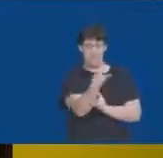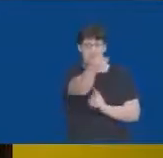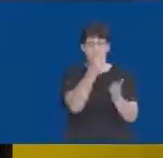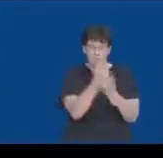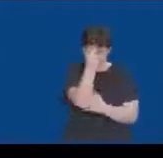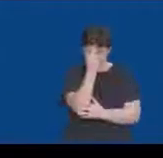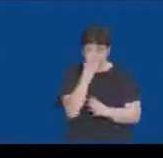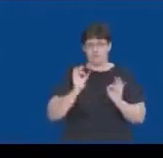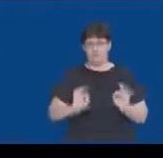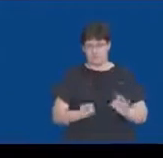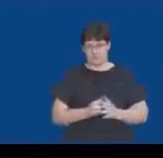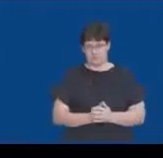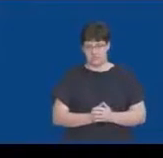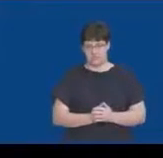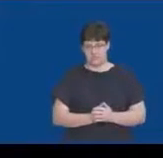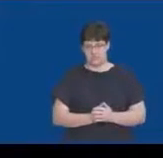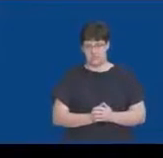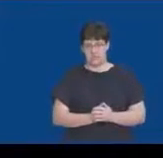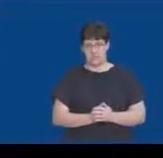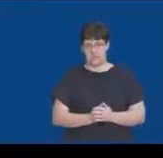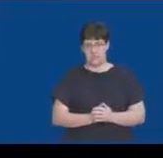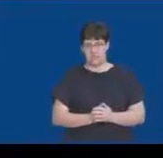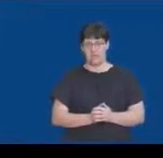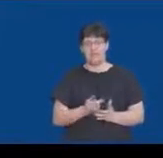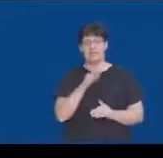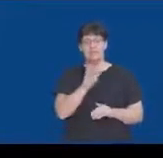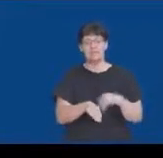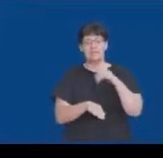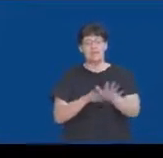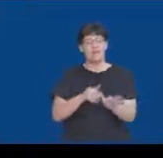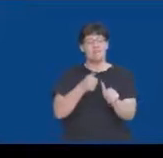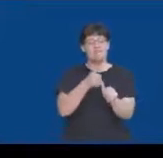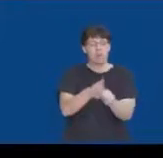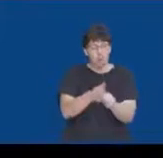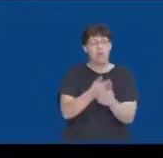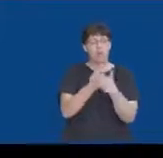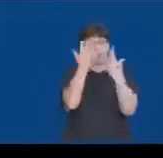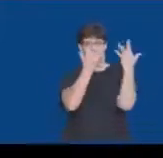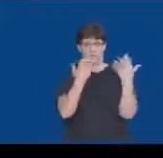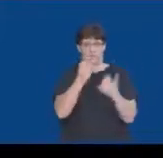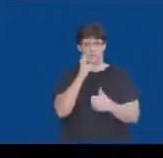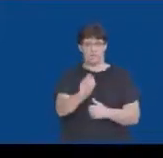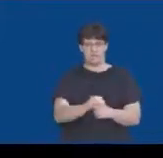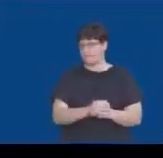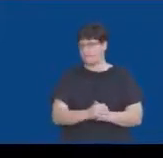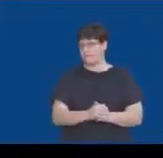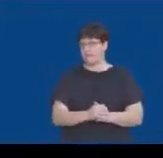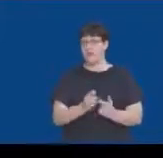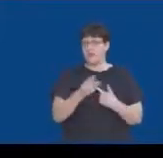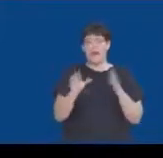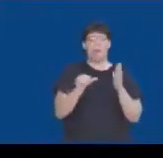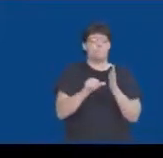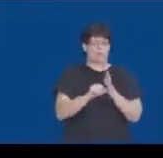them. You need to remember the steps that you follow for different calculations. So that's